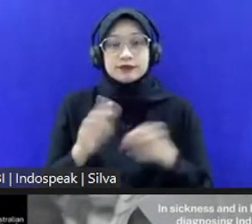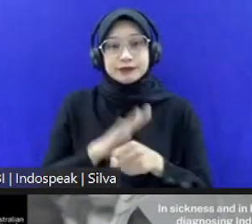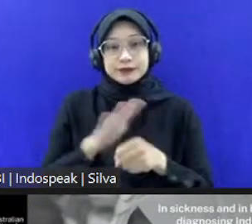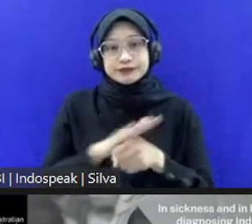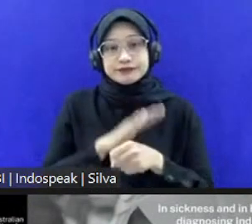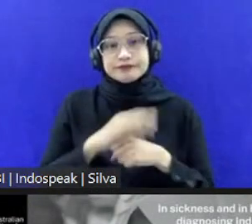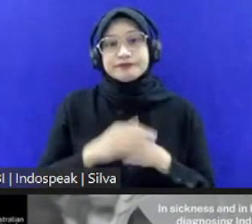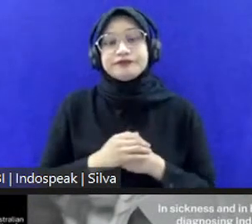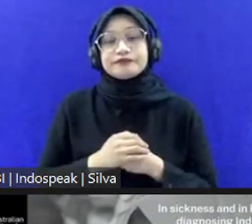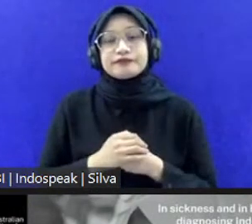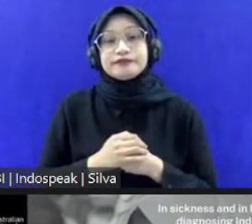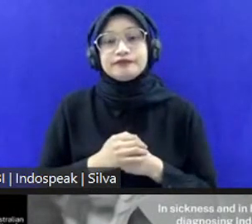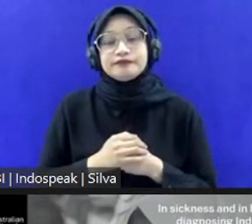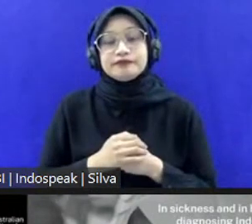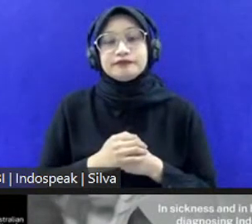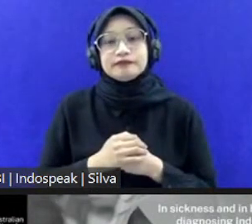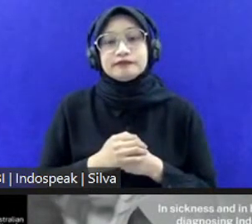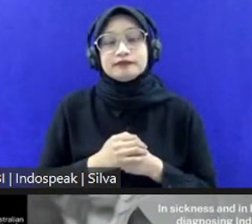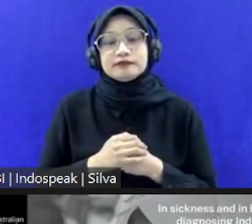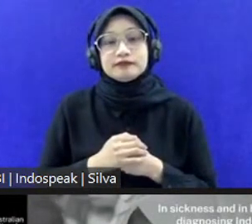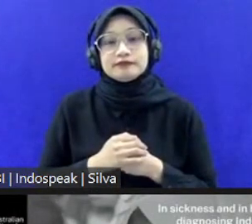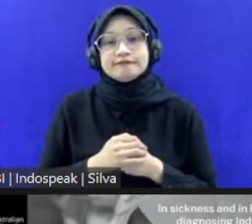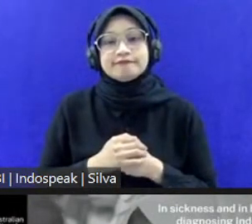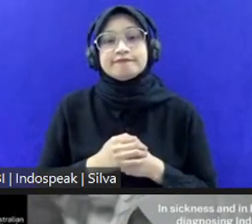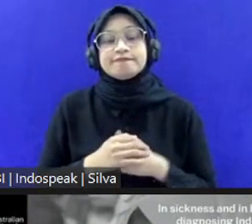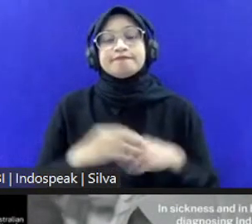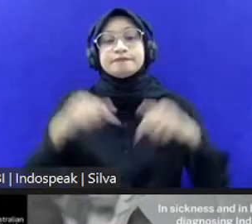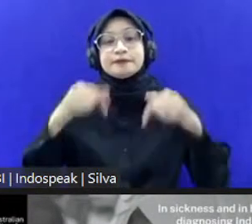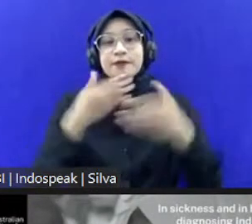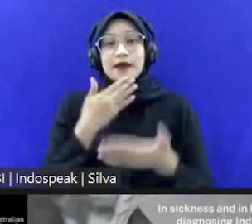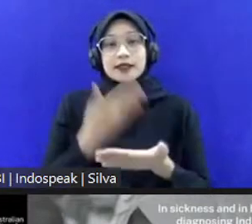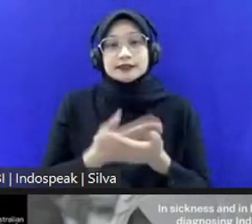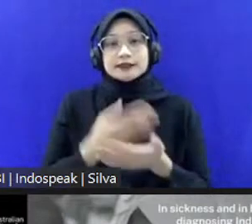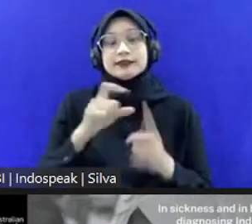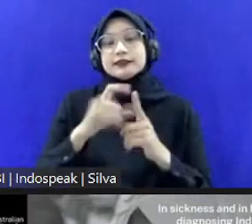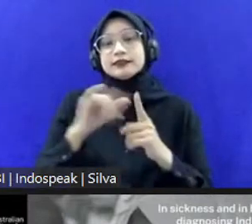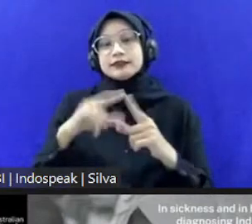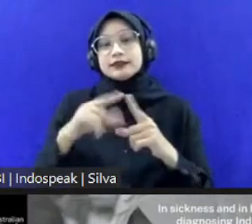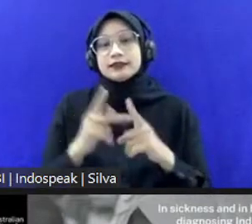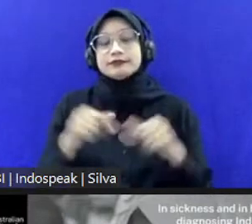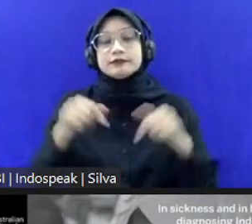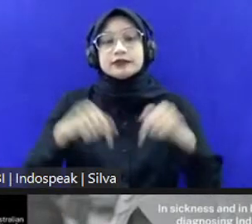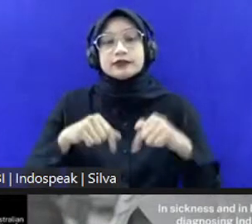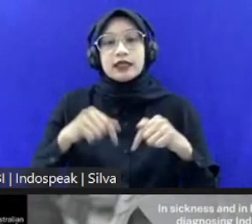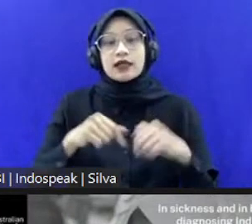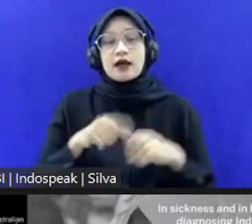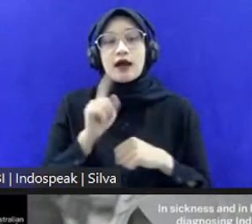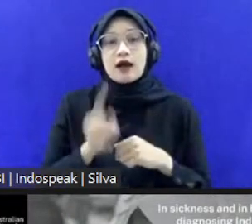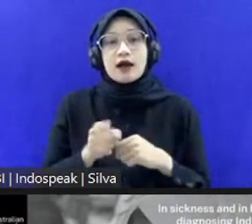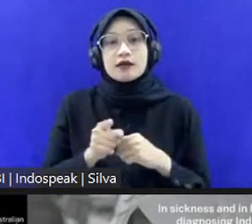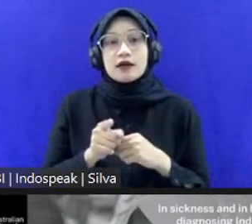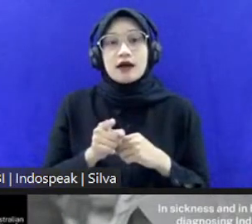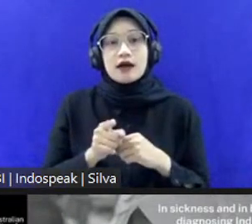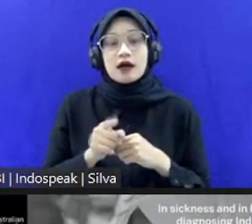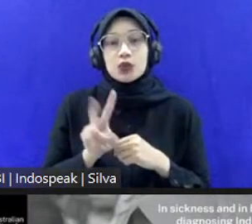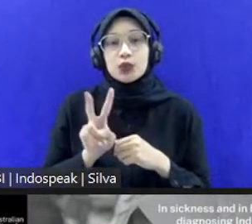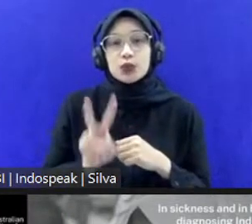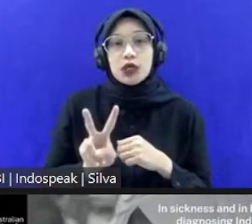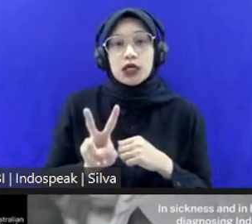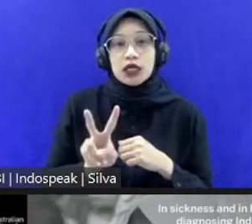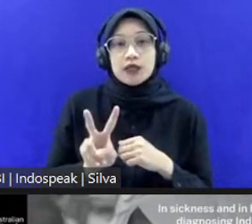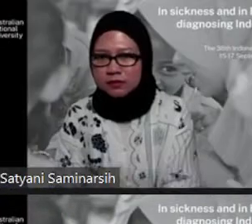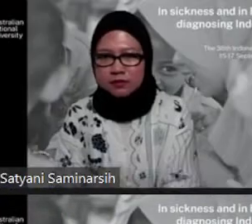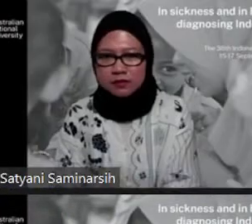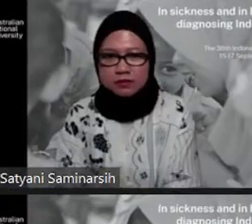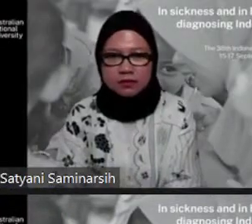Dia. Now for second round or third round, perhaps, of questions. We have two that will be asked